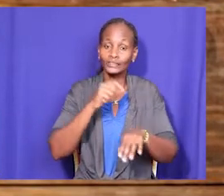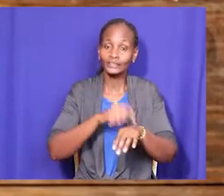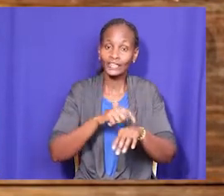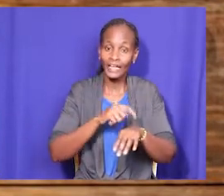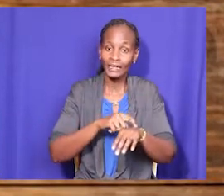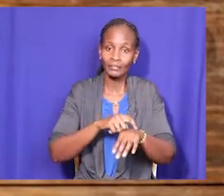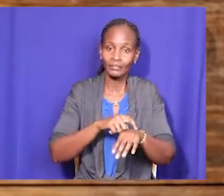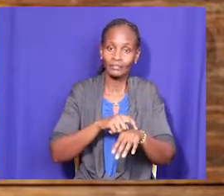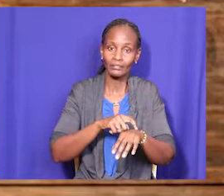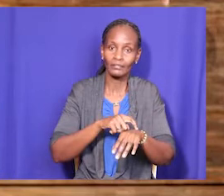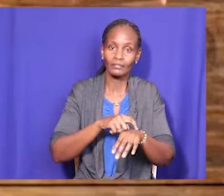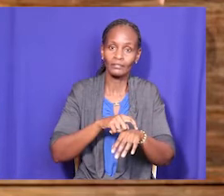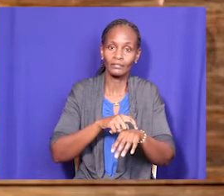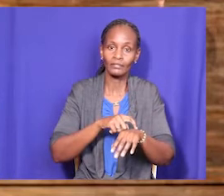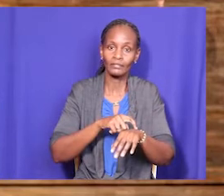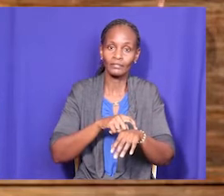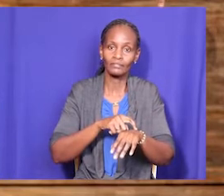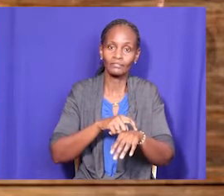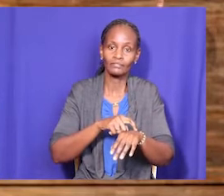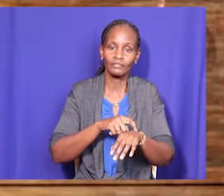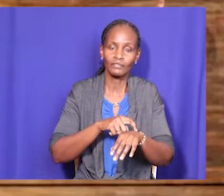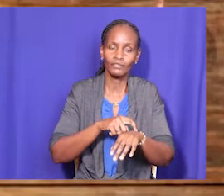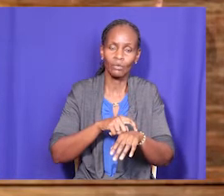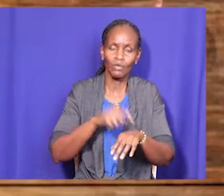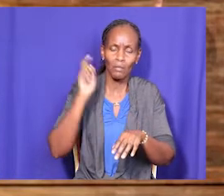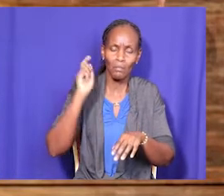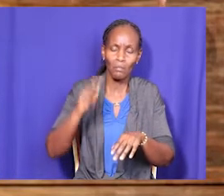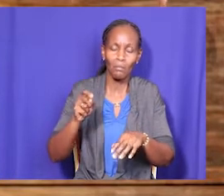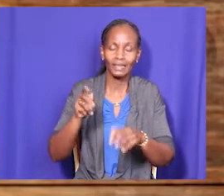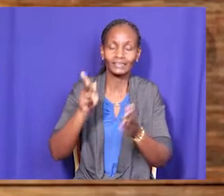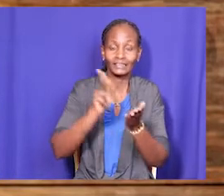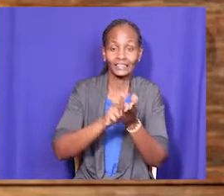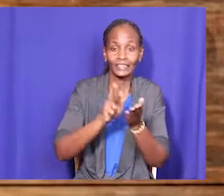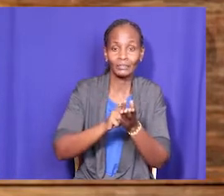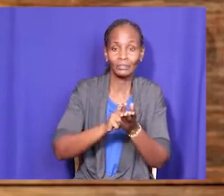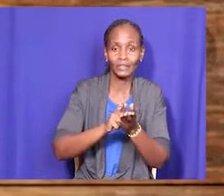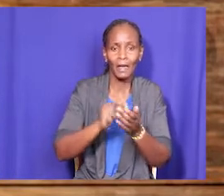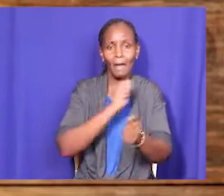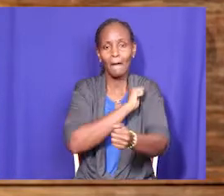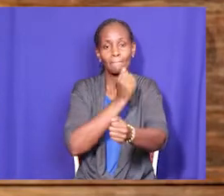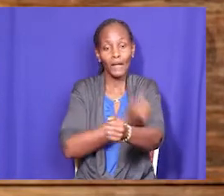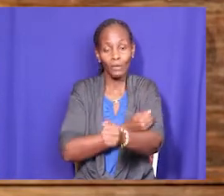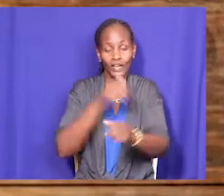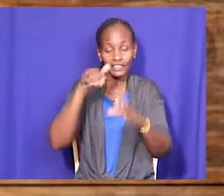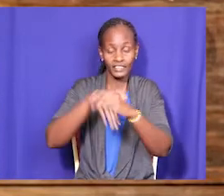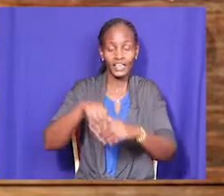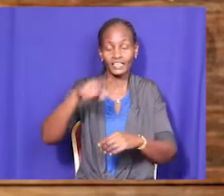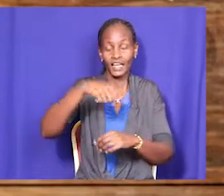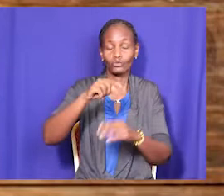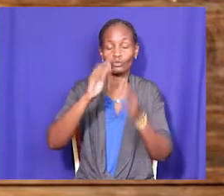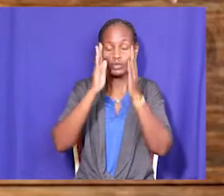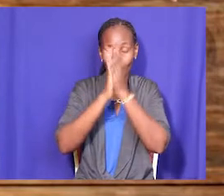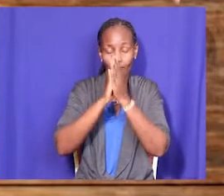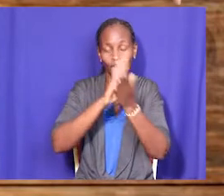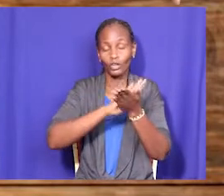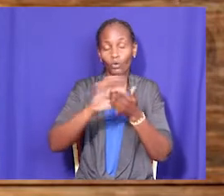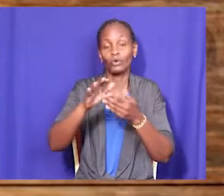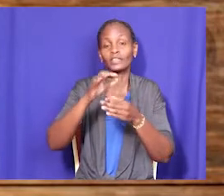keep praying to keep the fuel inside of us, we pray for the Holy Spirit to keep us.